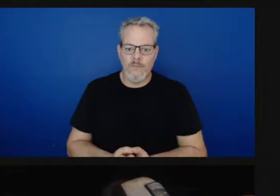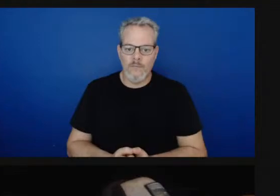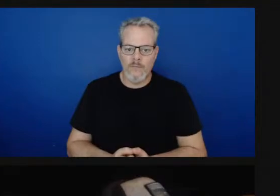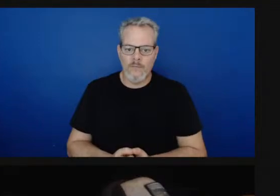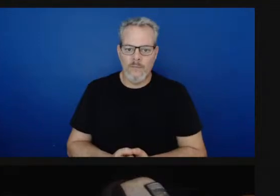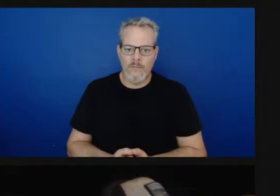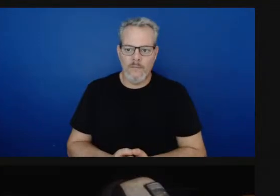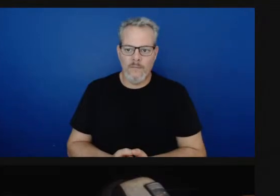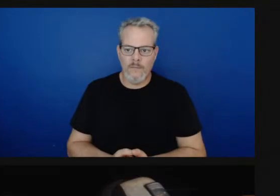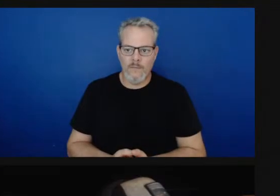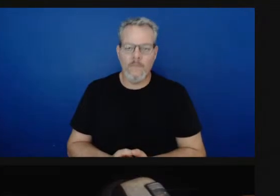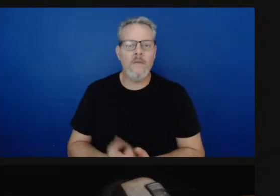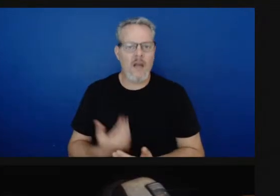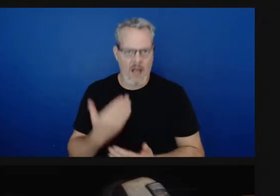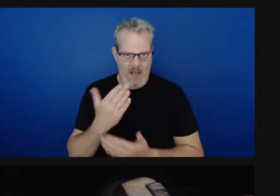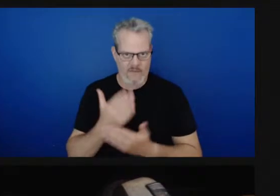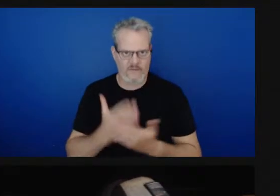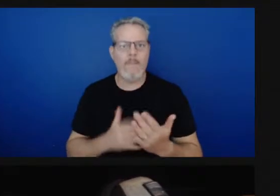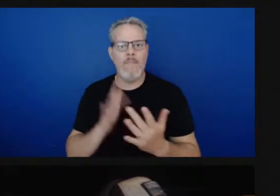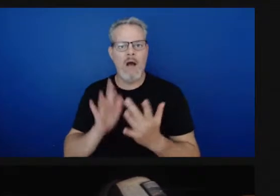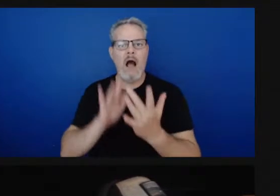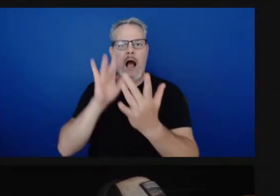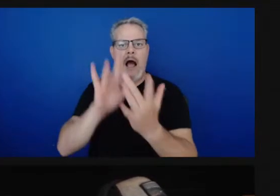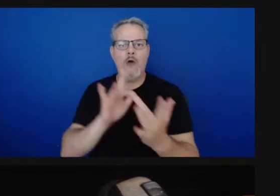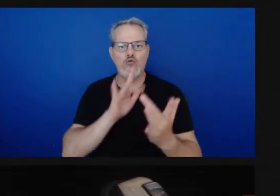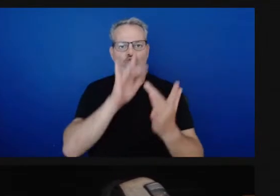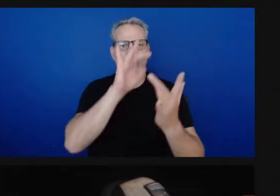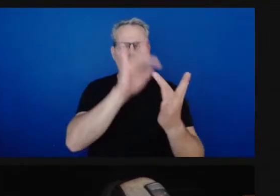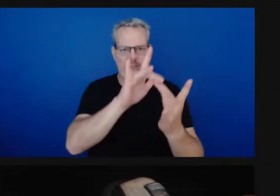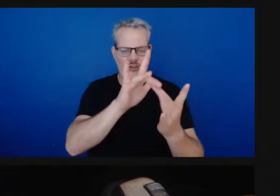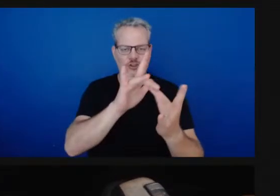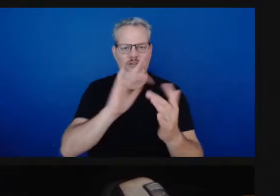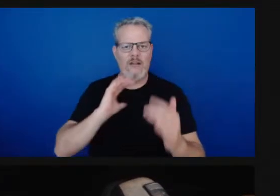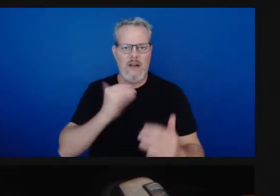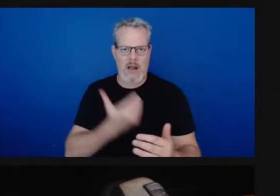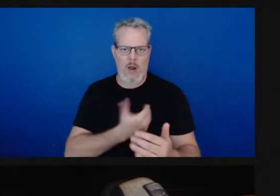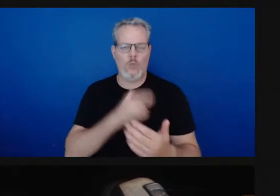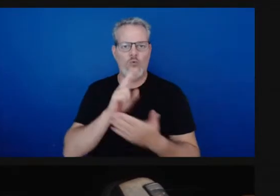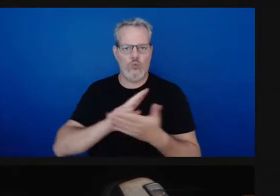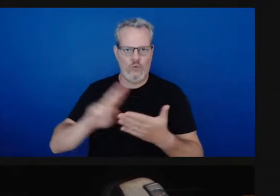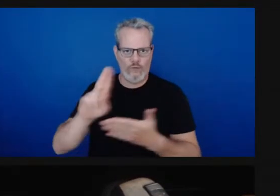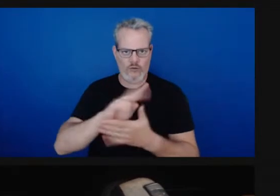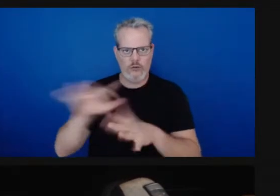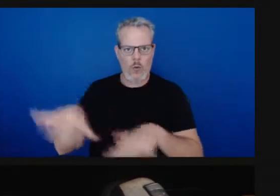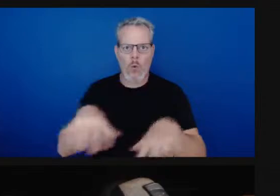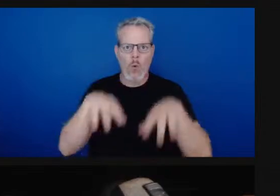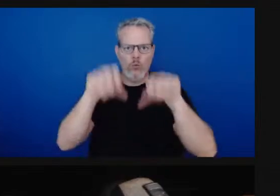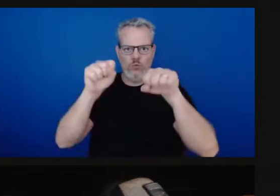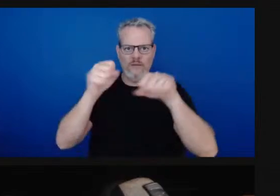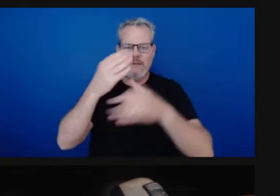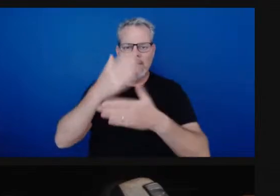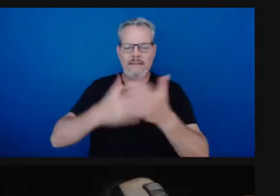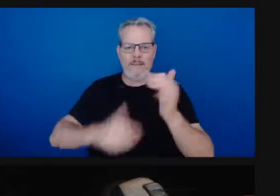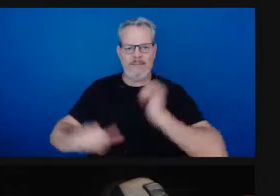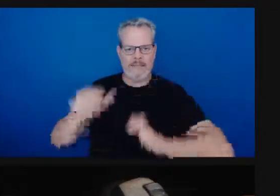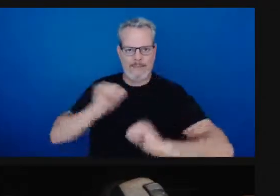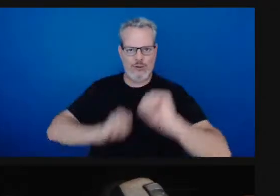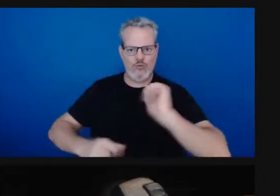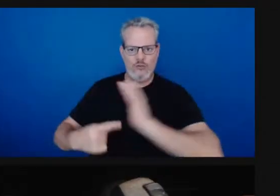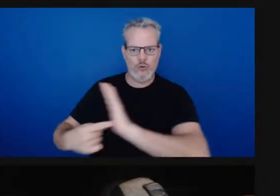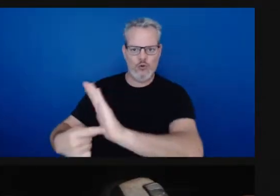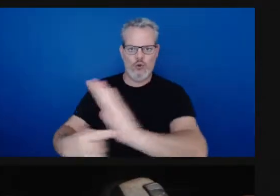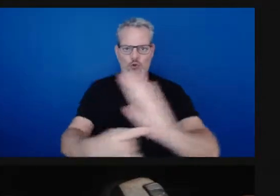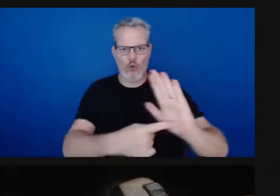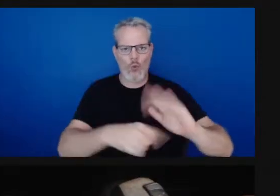there are outreach events that the USGS and CSAFE puts on, demonstrations showing the kids